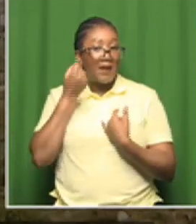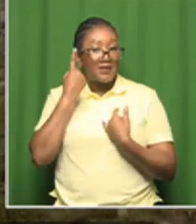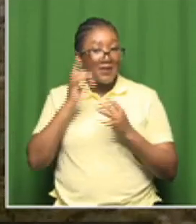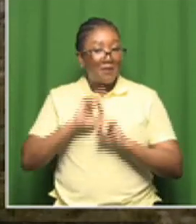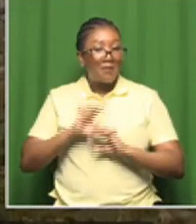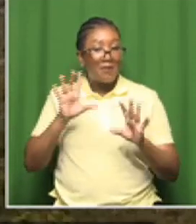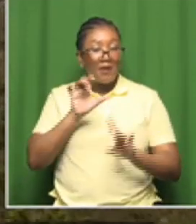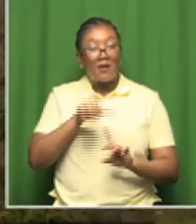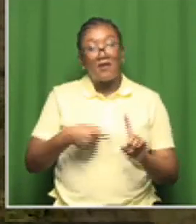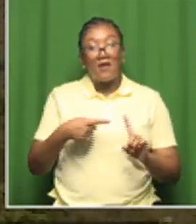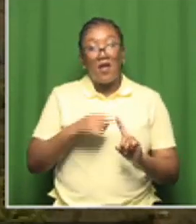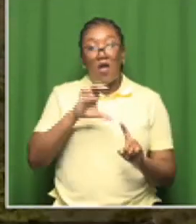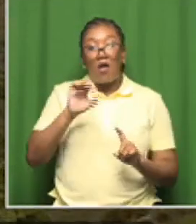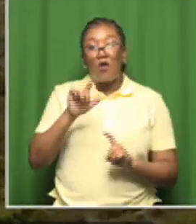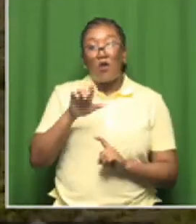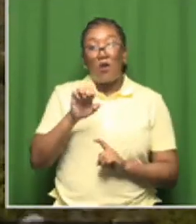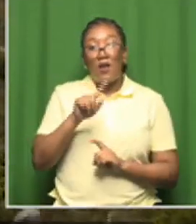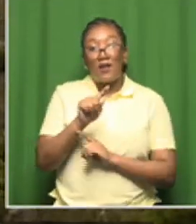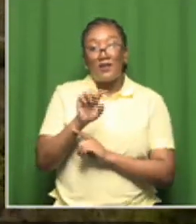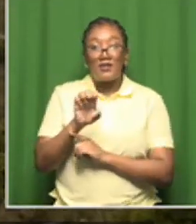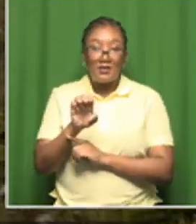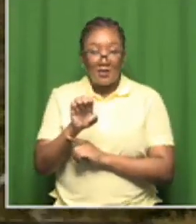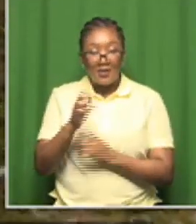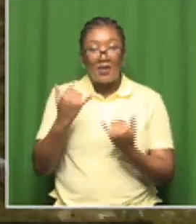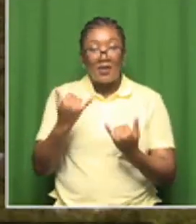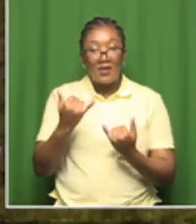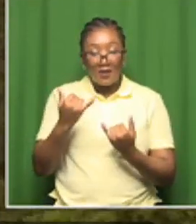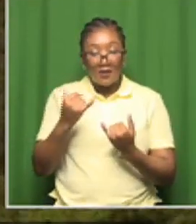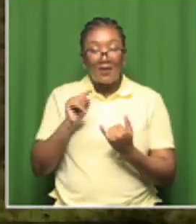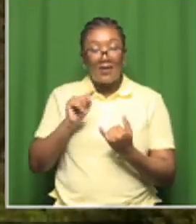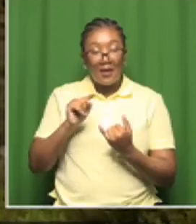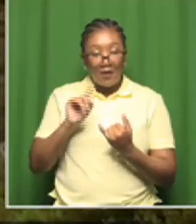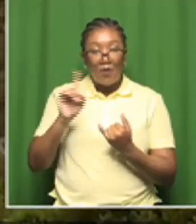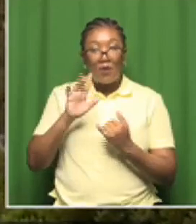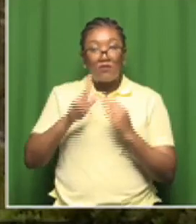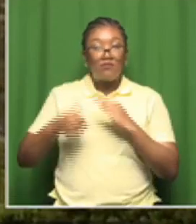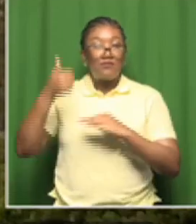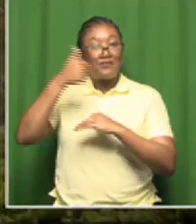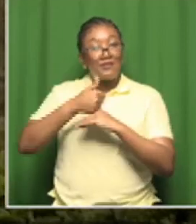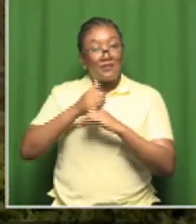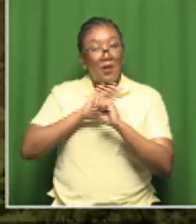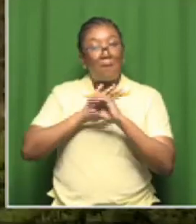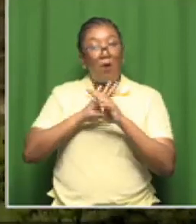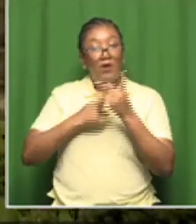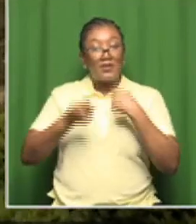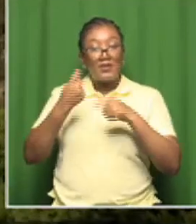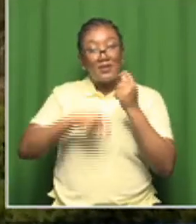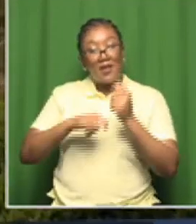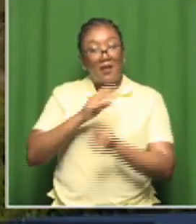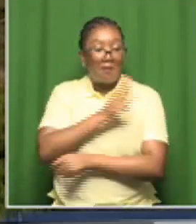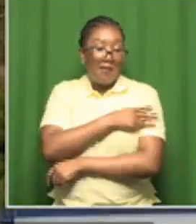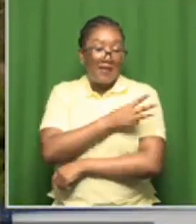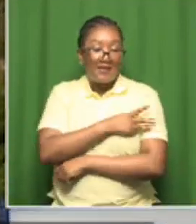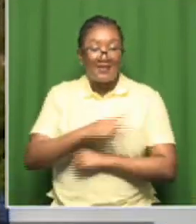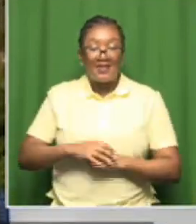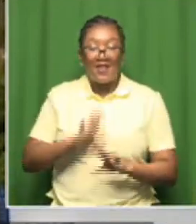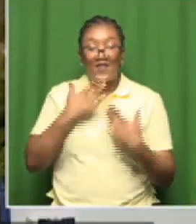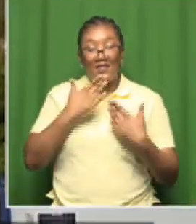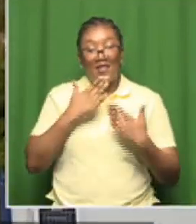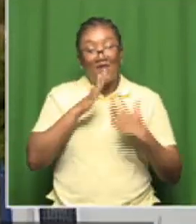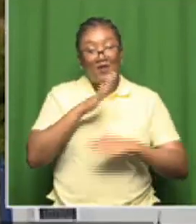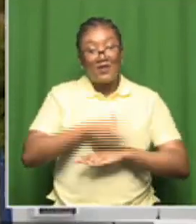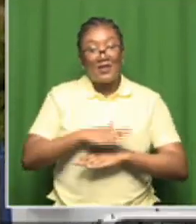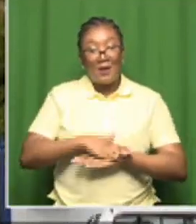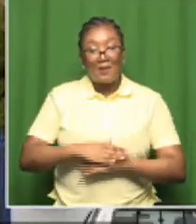to Collette van Aswegen of the Table Mountain Aerial Cableway. Collette, good morning. Thank you for making time for us. Thank